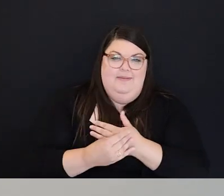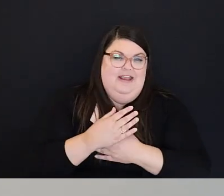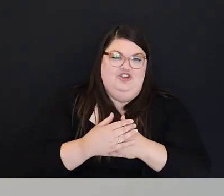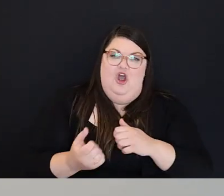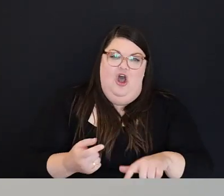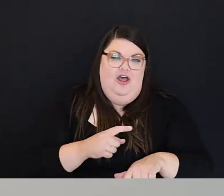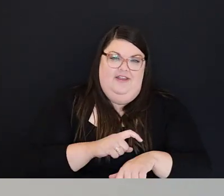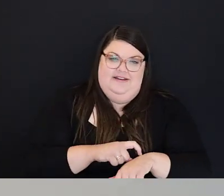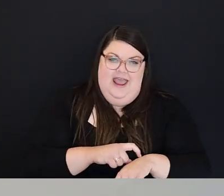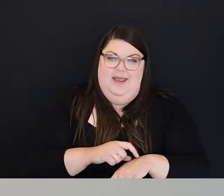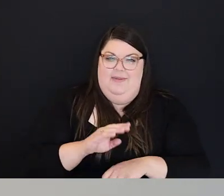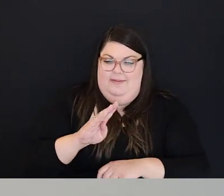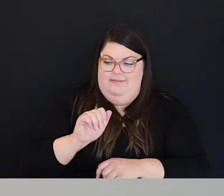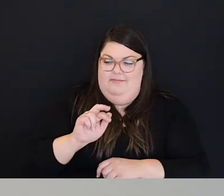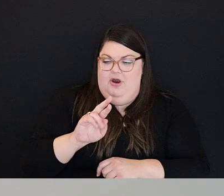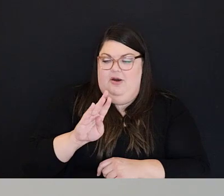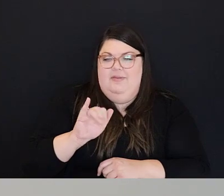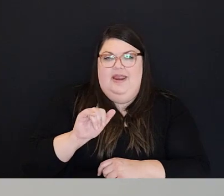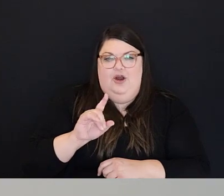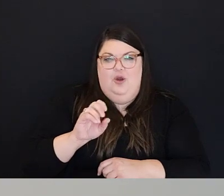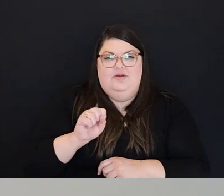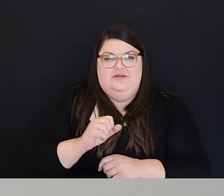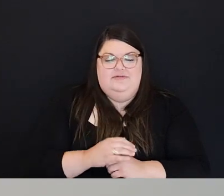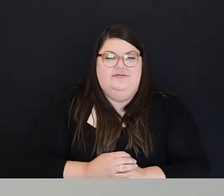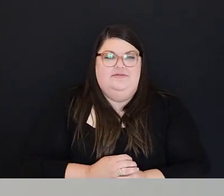time because I want to